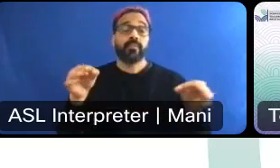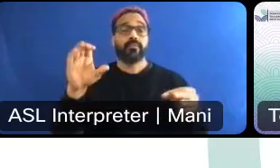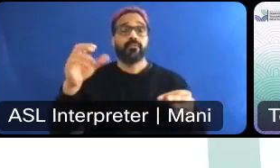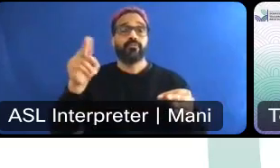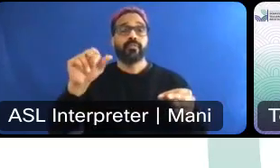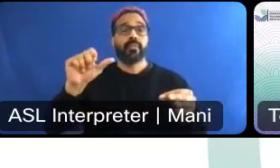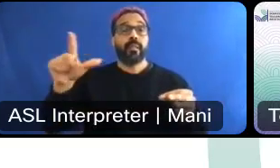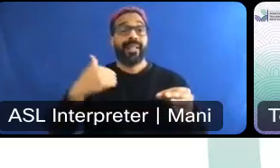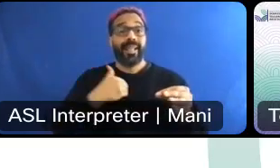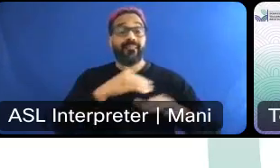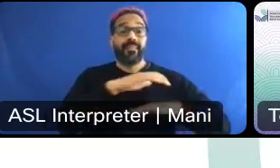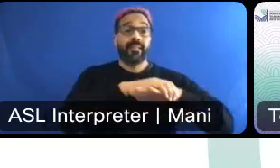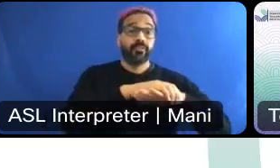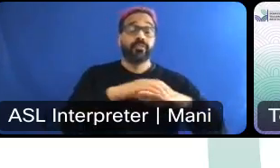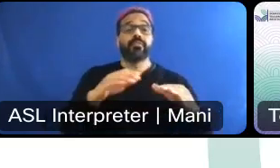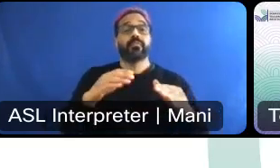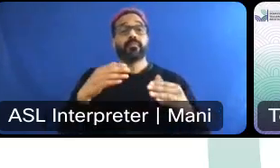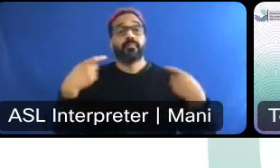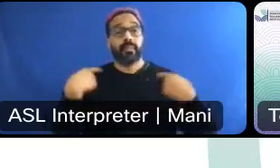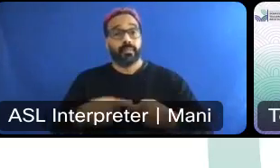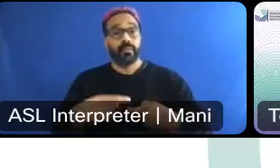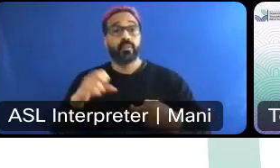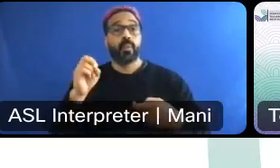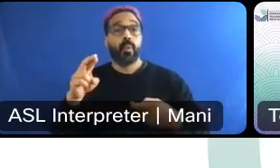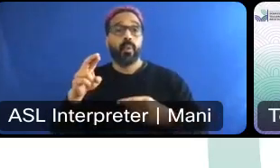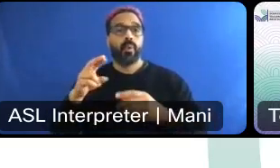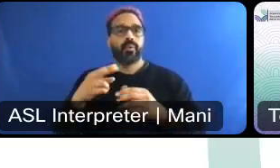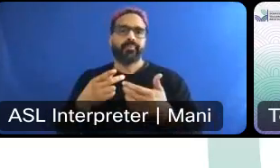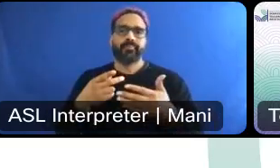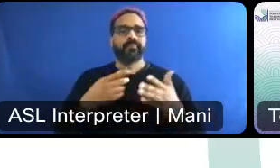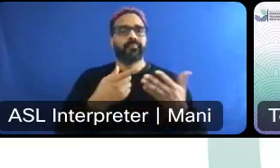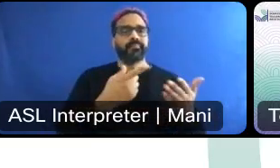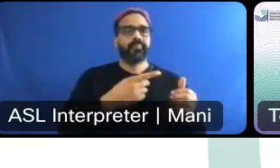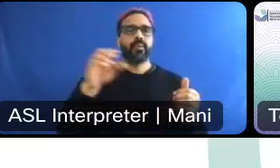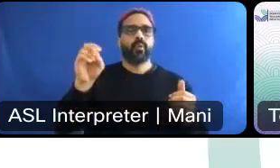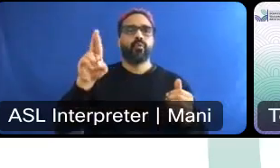Spanish, or original audio if you would like to hear the audio without interpretation.